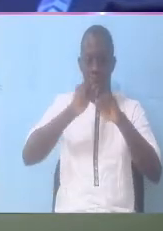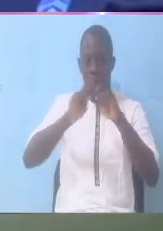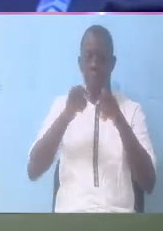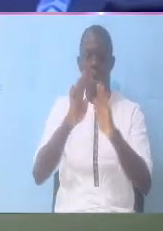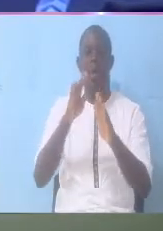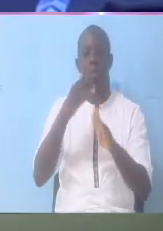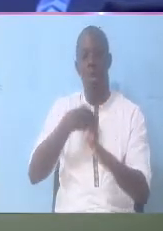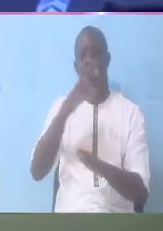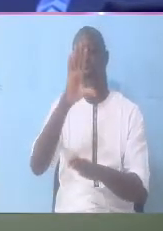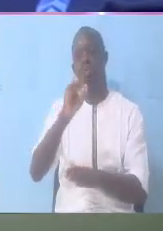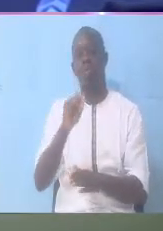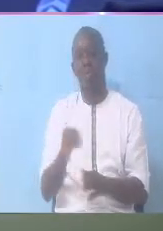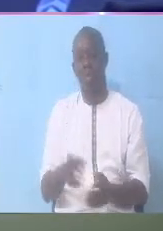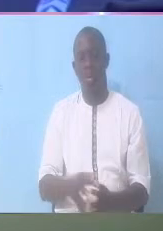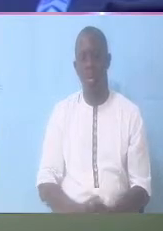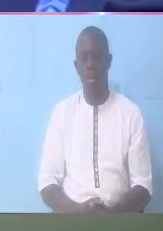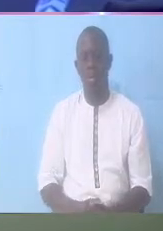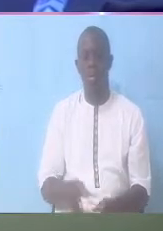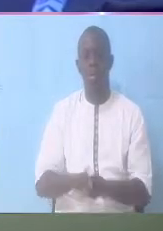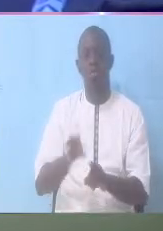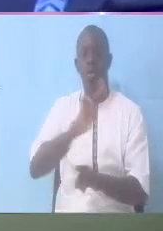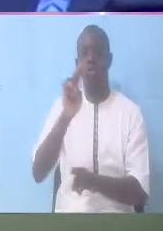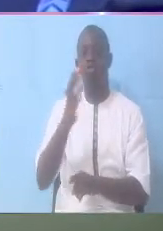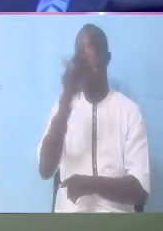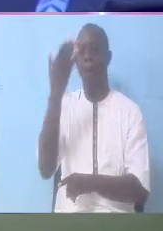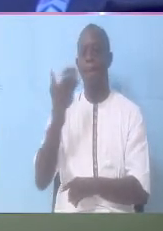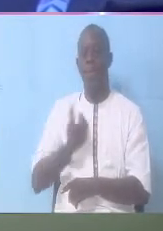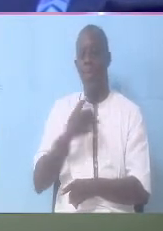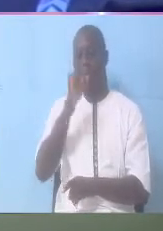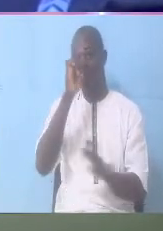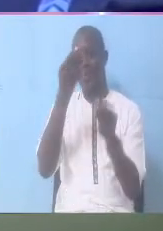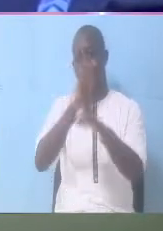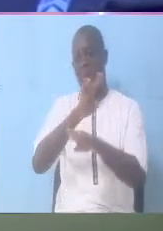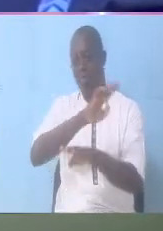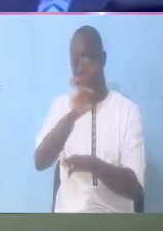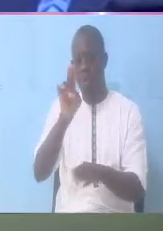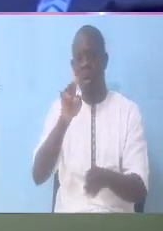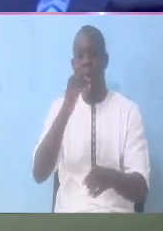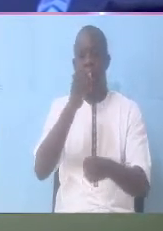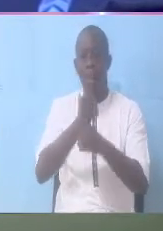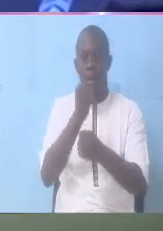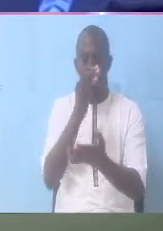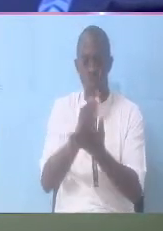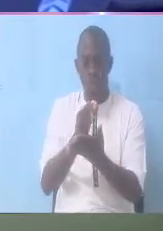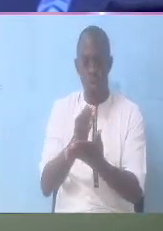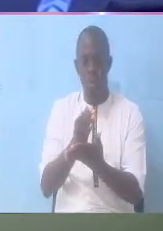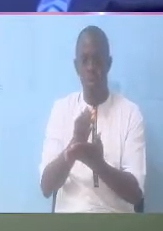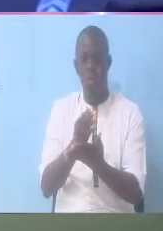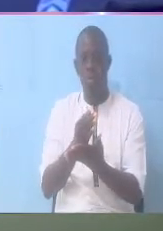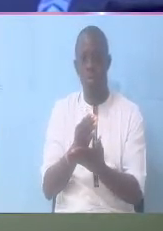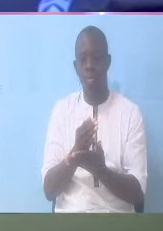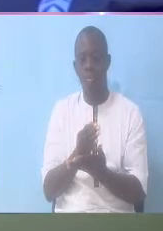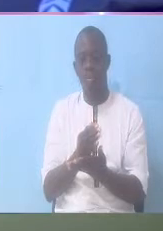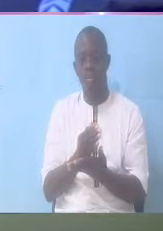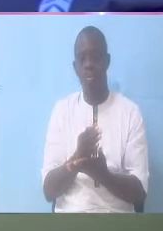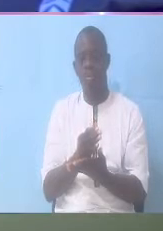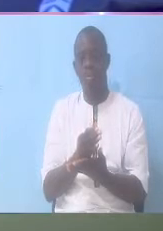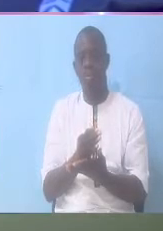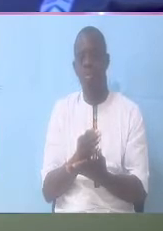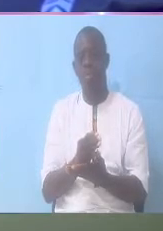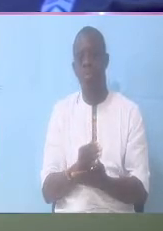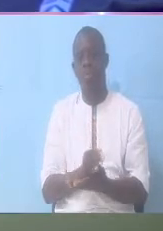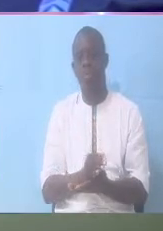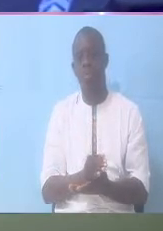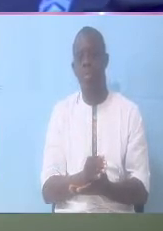Well, not some of them not dead, because in fact he even made relationship with some of them, but to make sure not like Mandinka Kafoka